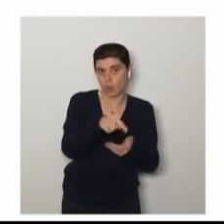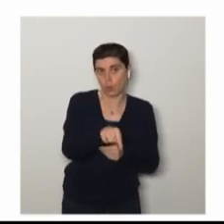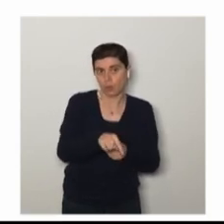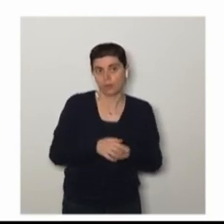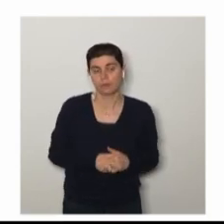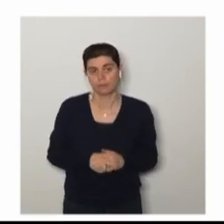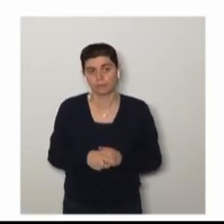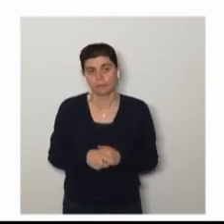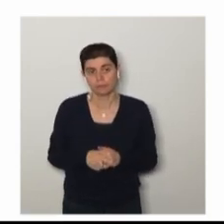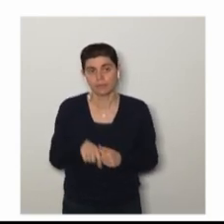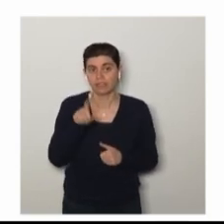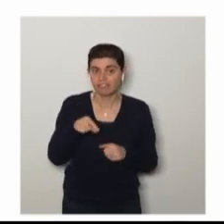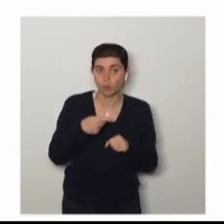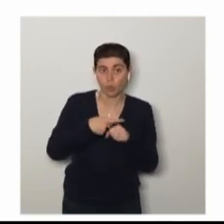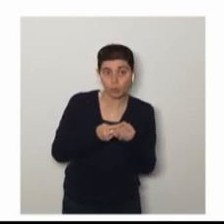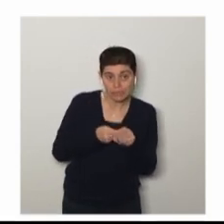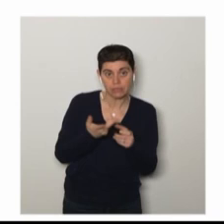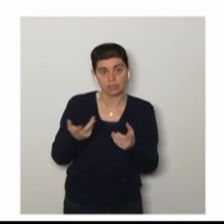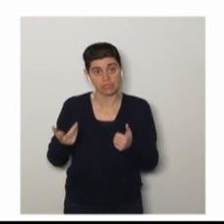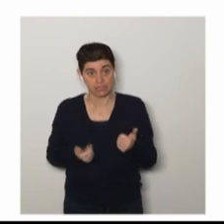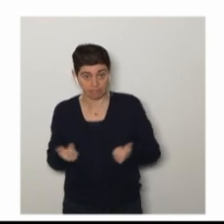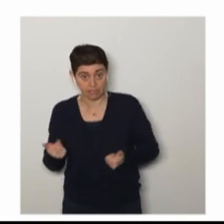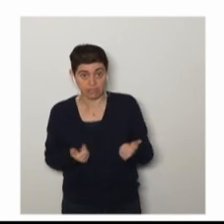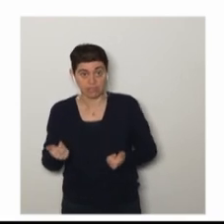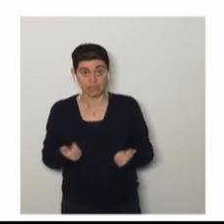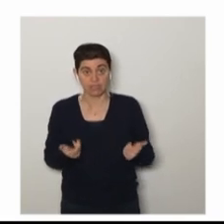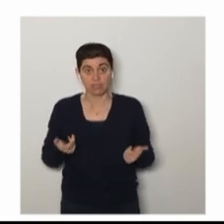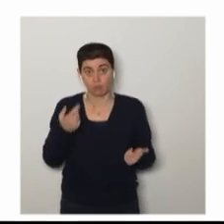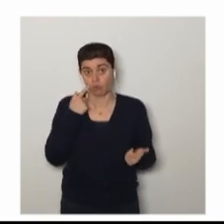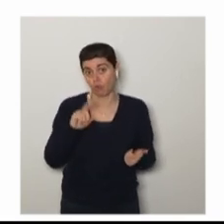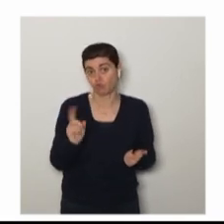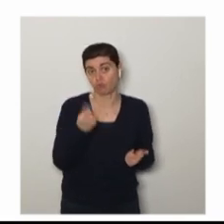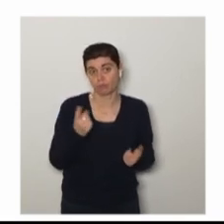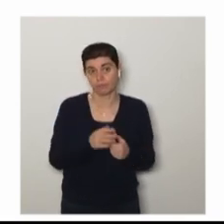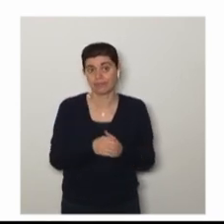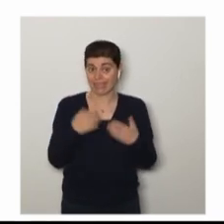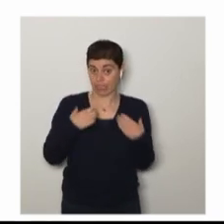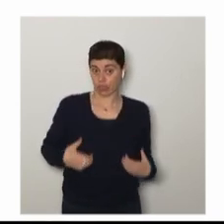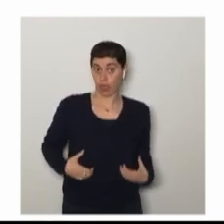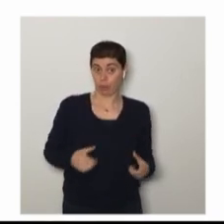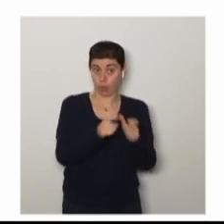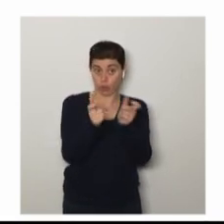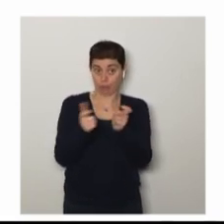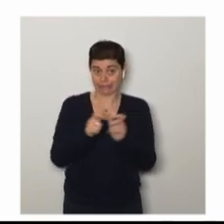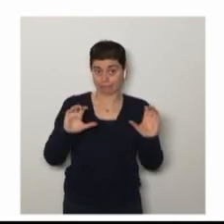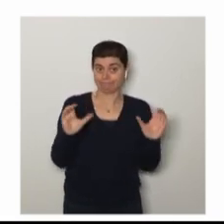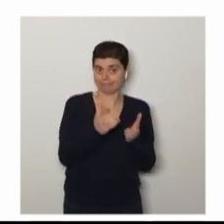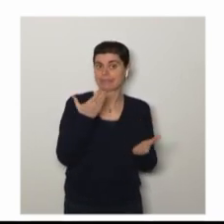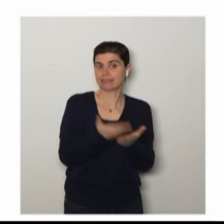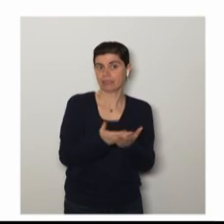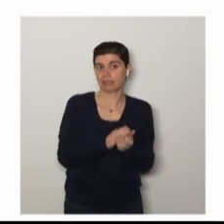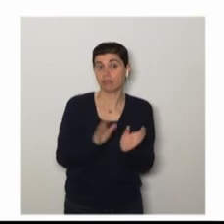And the employer club is one. And yes, you may be critical about that. You know, in most